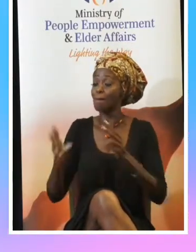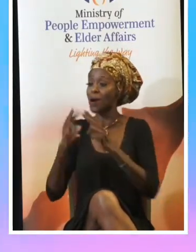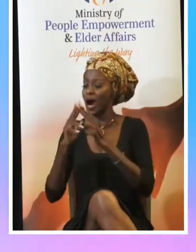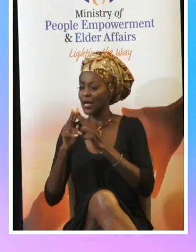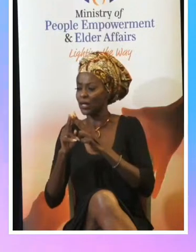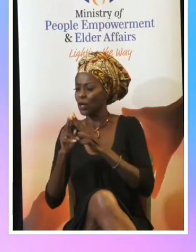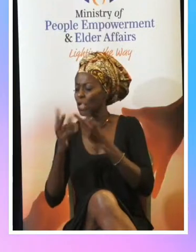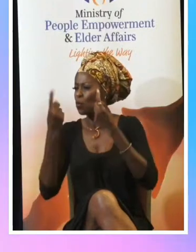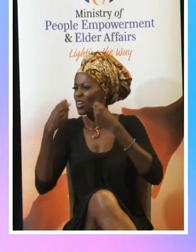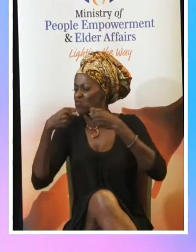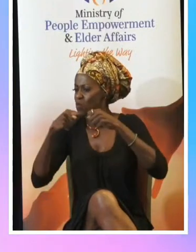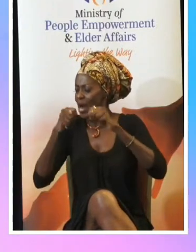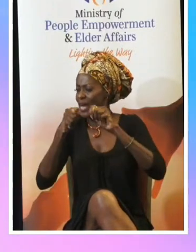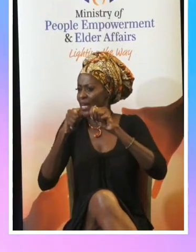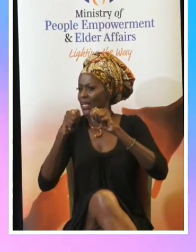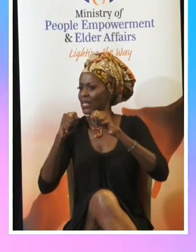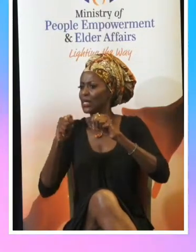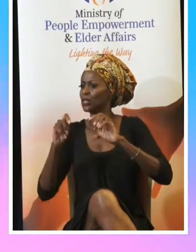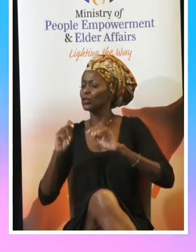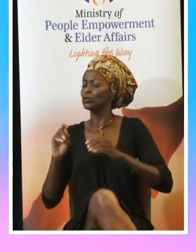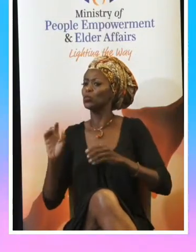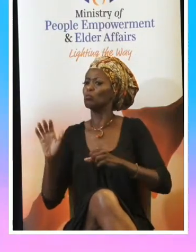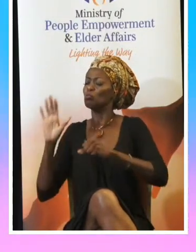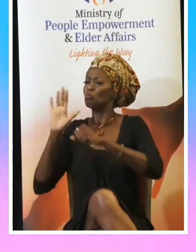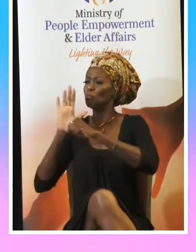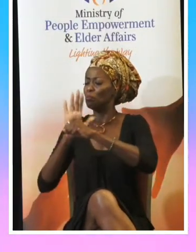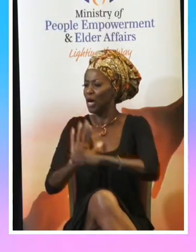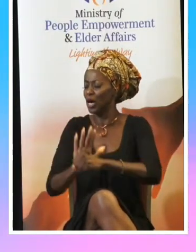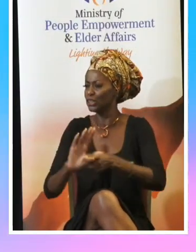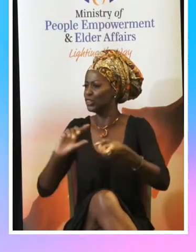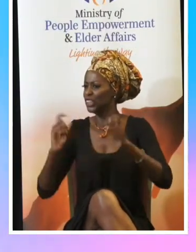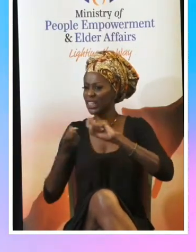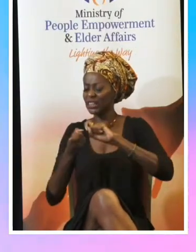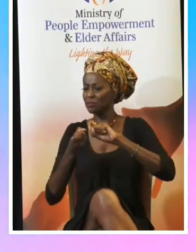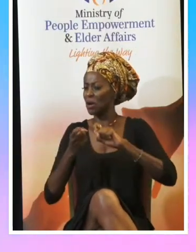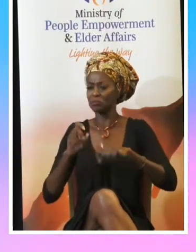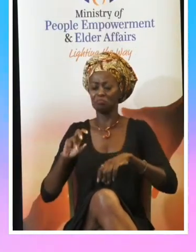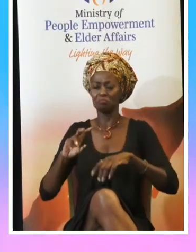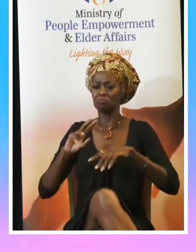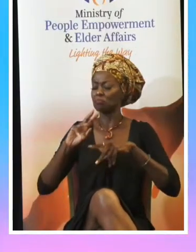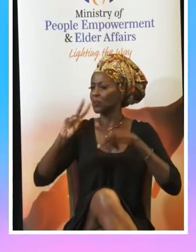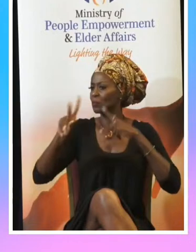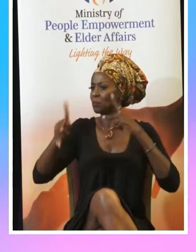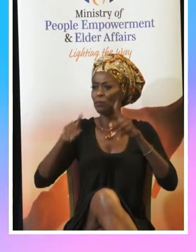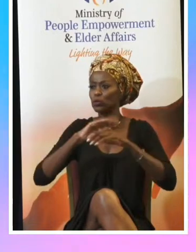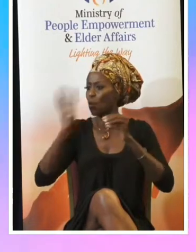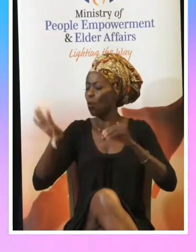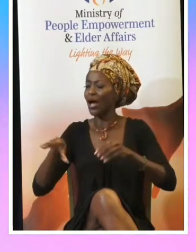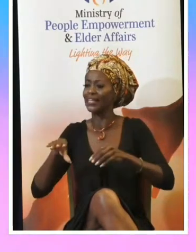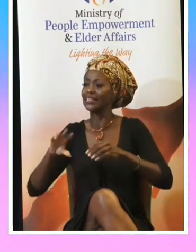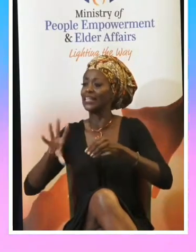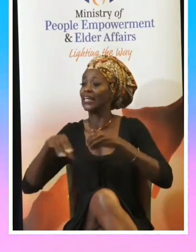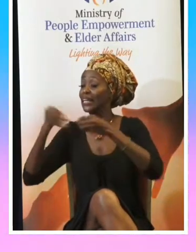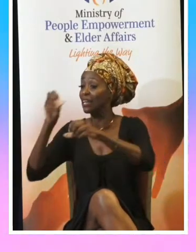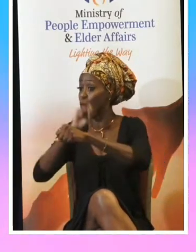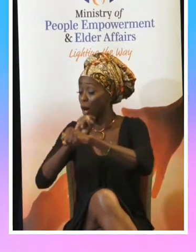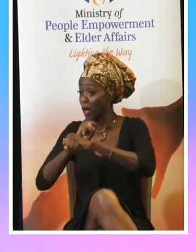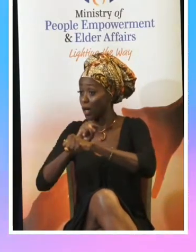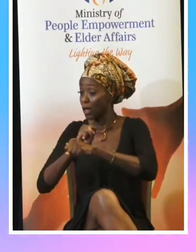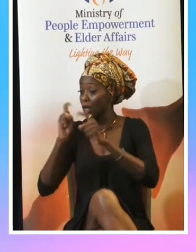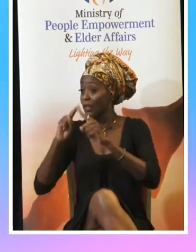that we still have a fight because a number of our employers do not want to hire persons with disabilities. Our policy, as Eddie